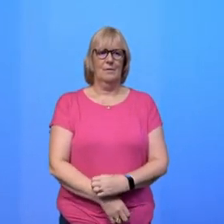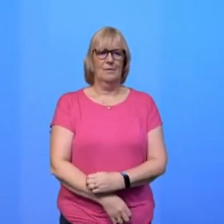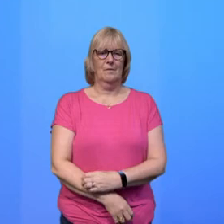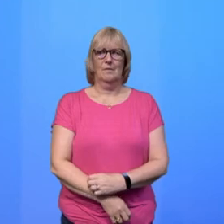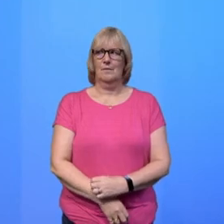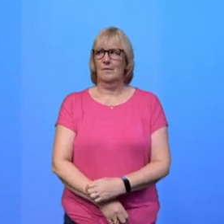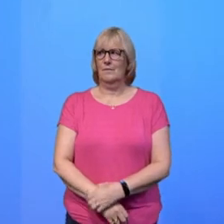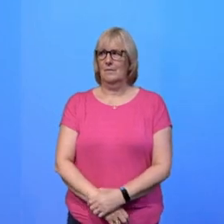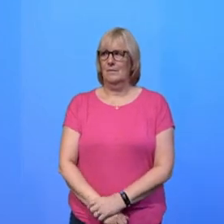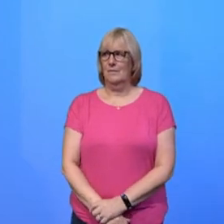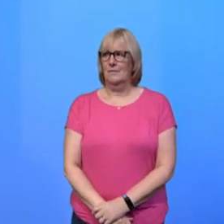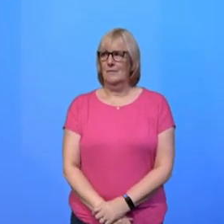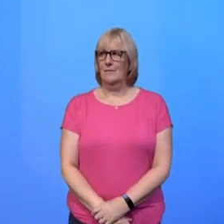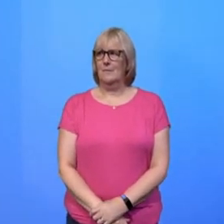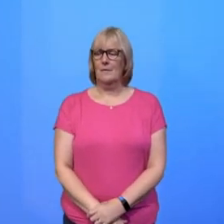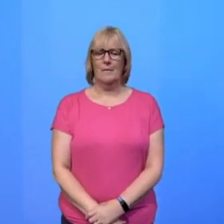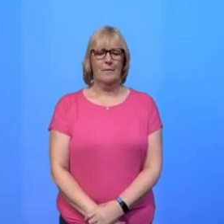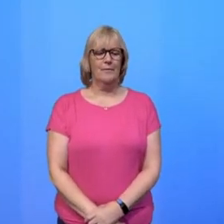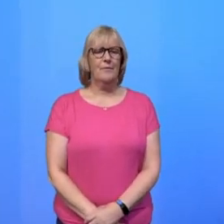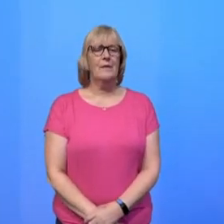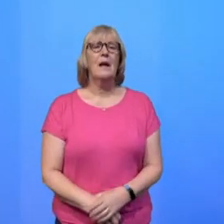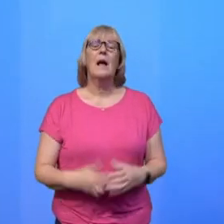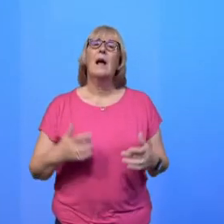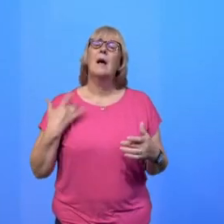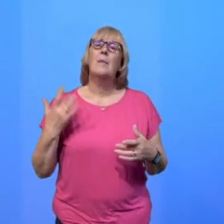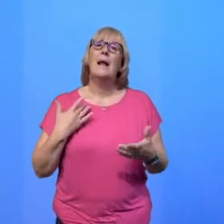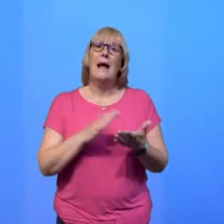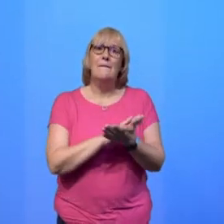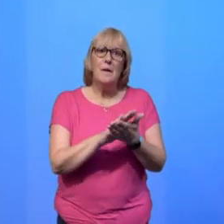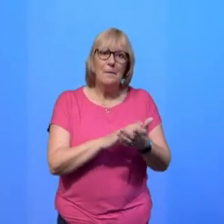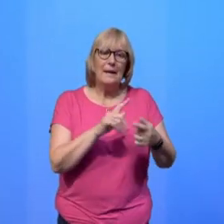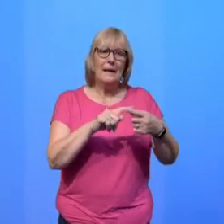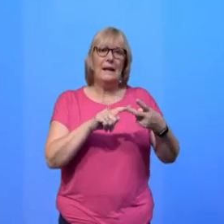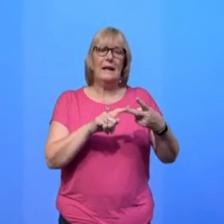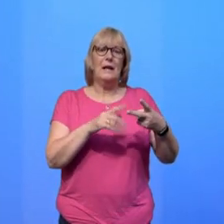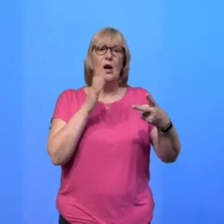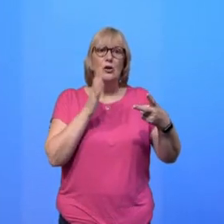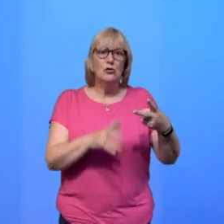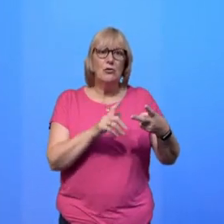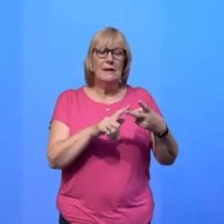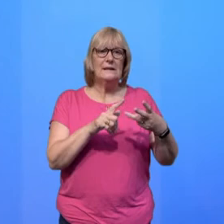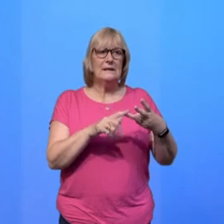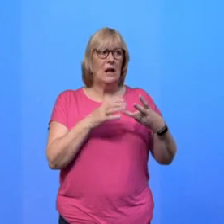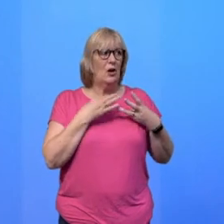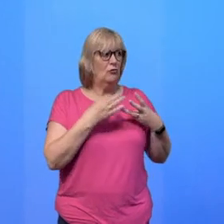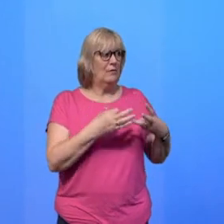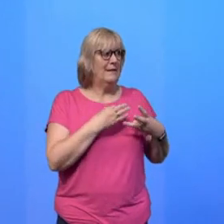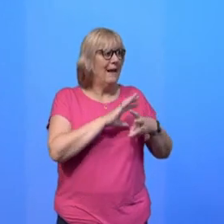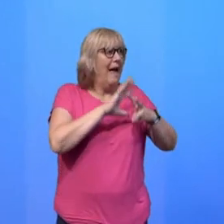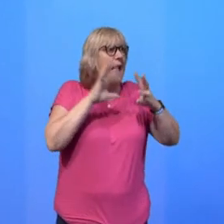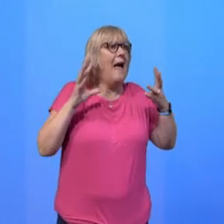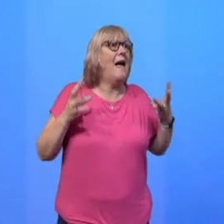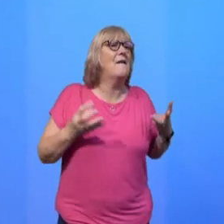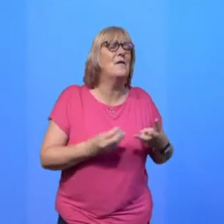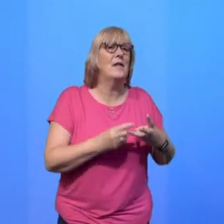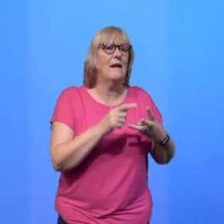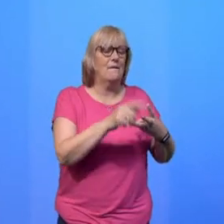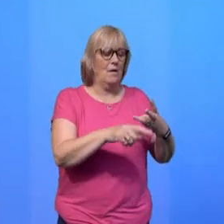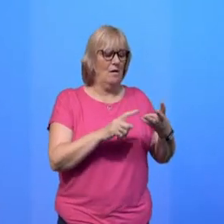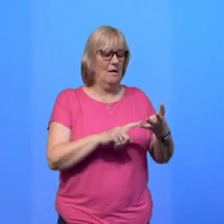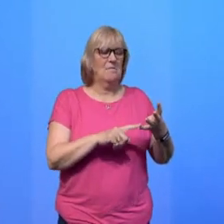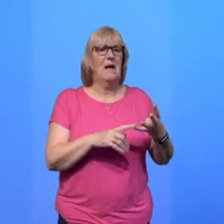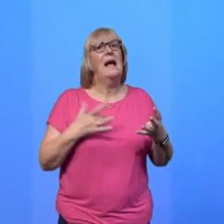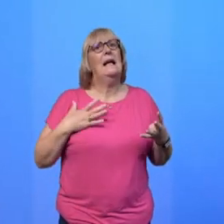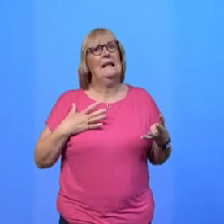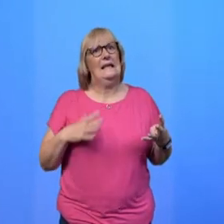Yeah, what gives my life meaning? What do I trust? What will I risk everything for? What can't I live